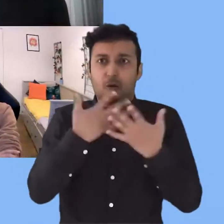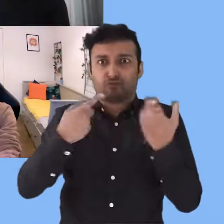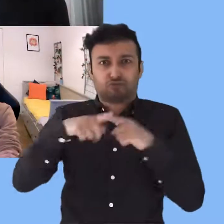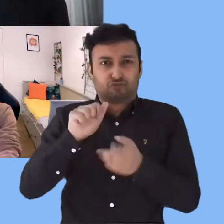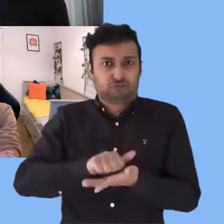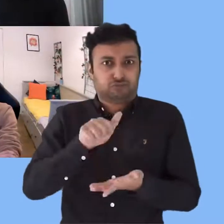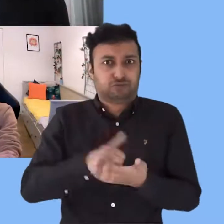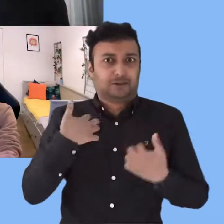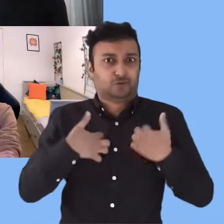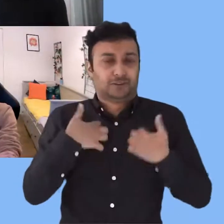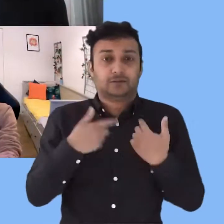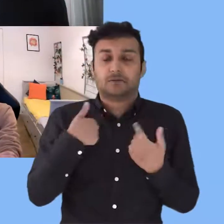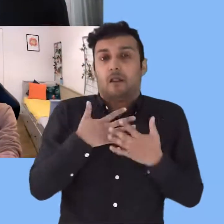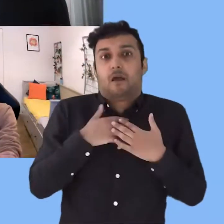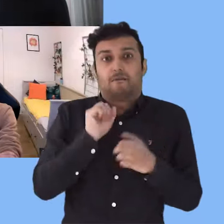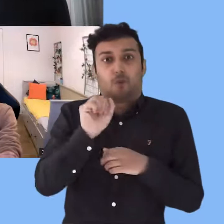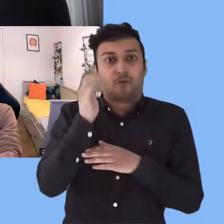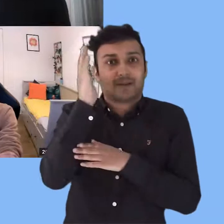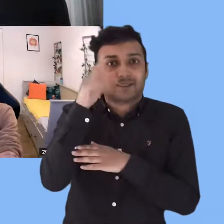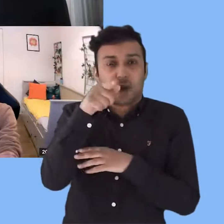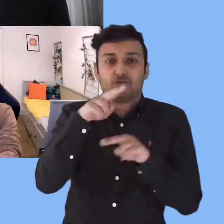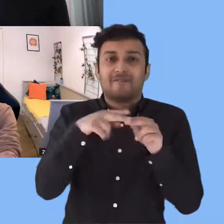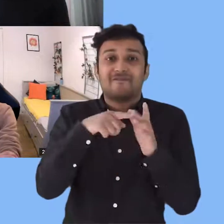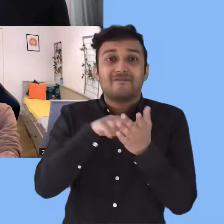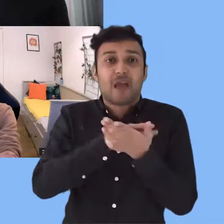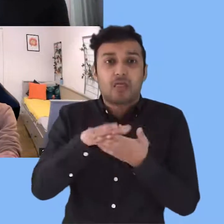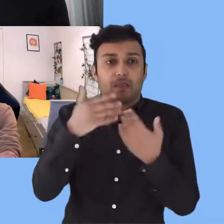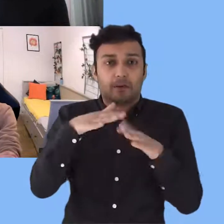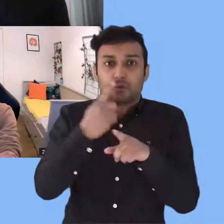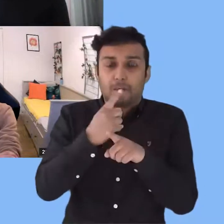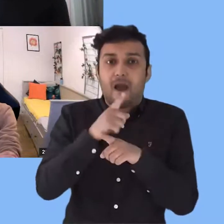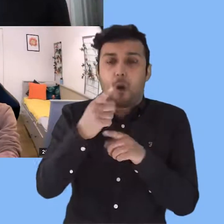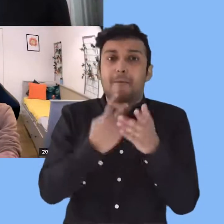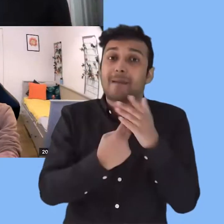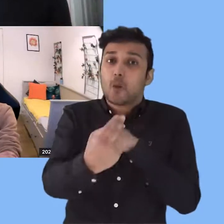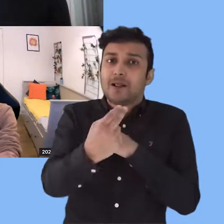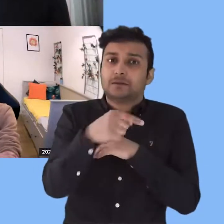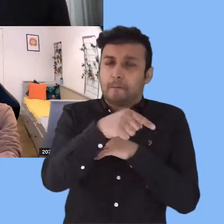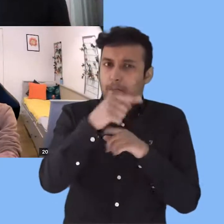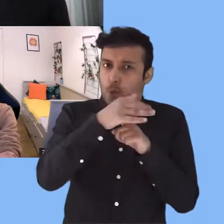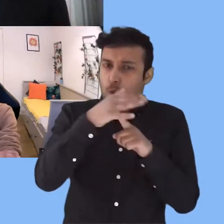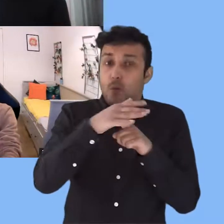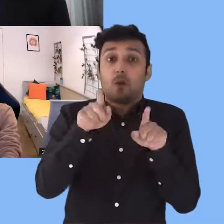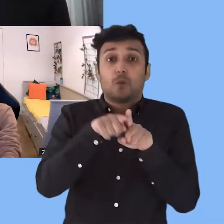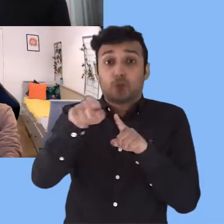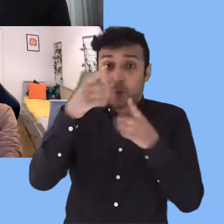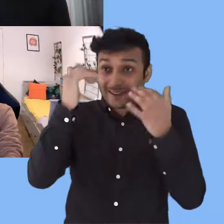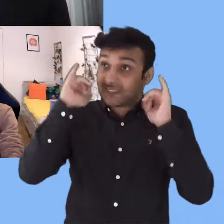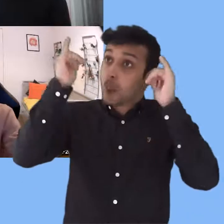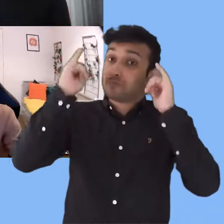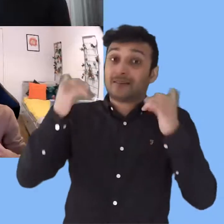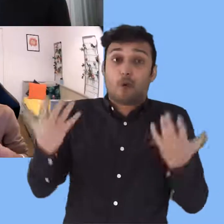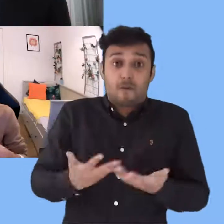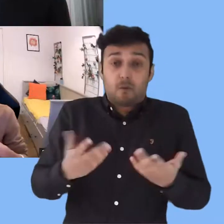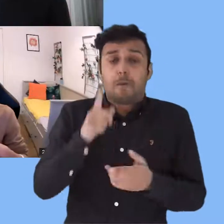bilingualism. You know, the importance of celebrating, but also educating about those festivals feels really, really important to me. Having a real understanding of